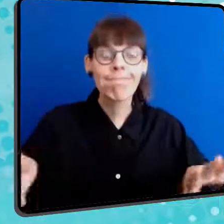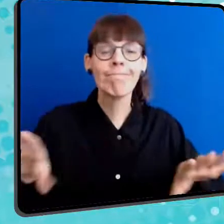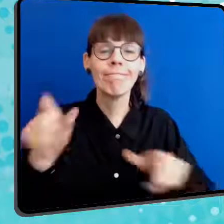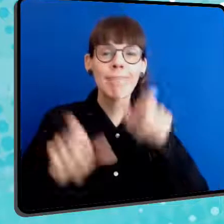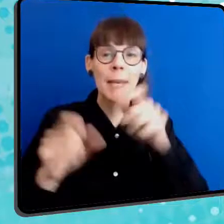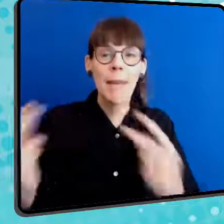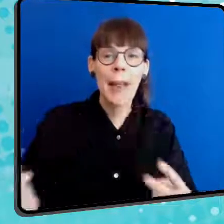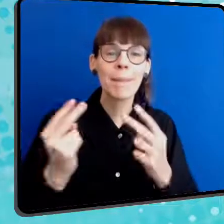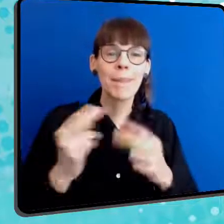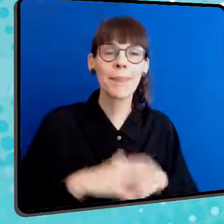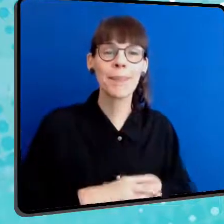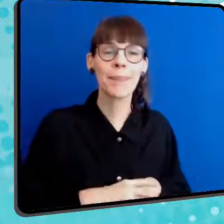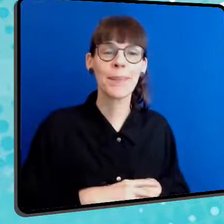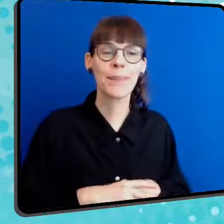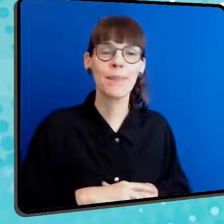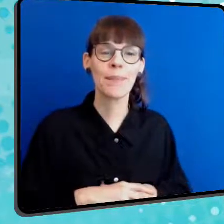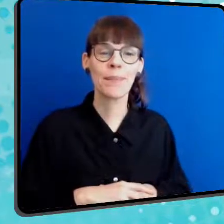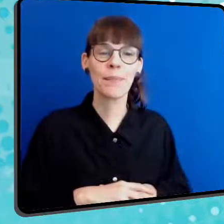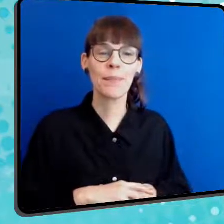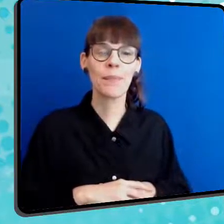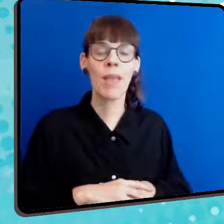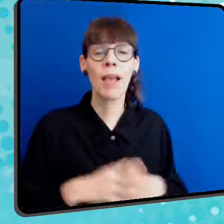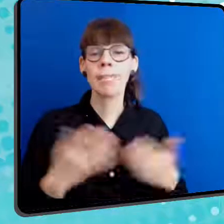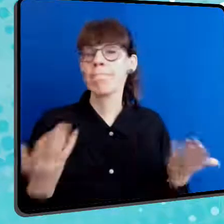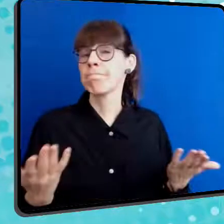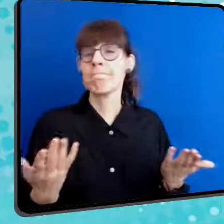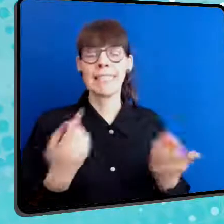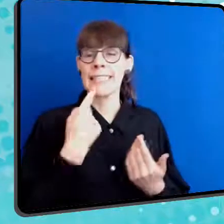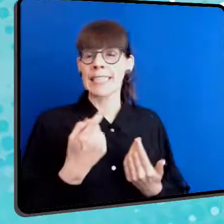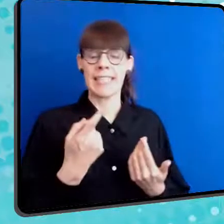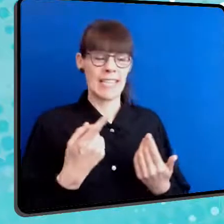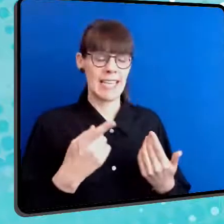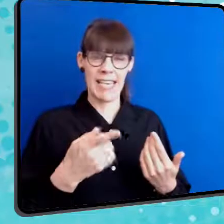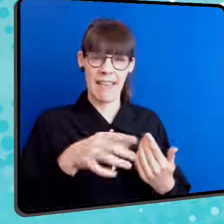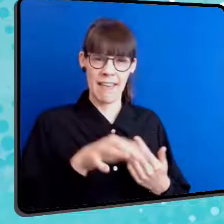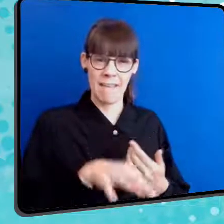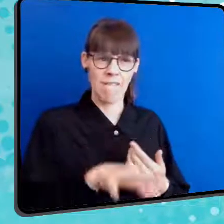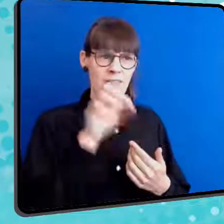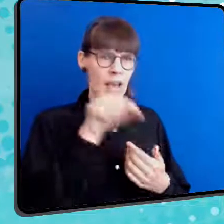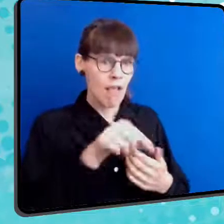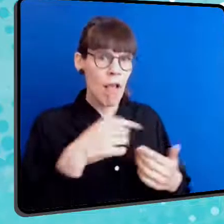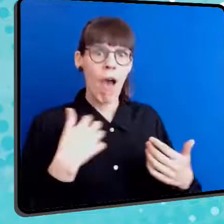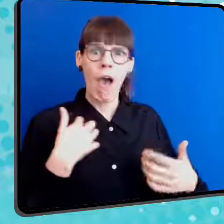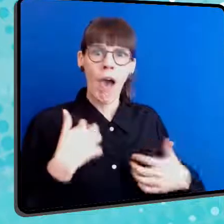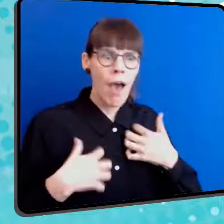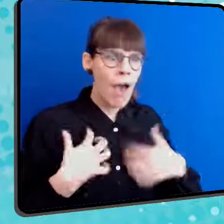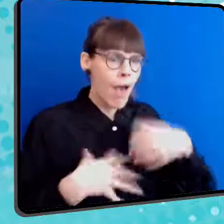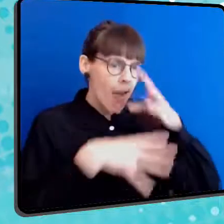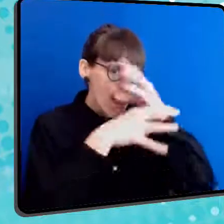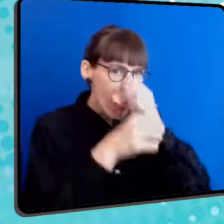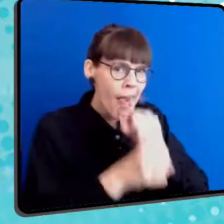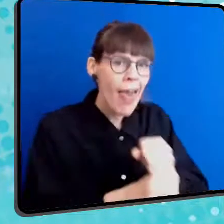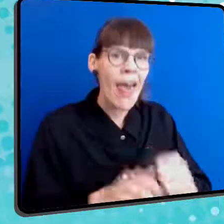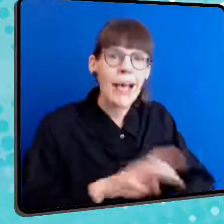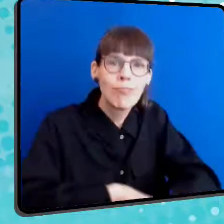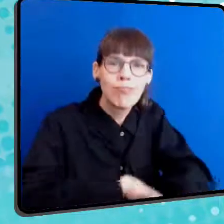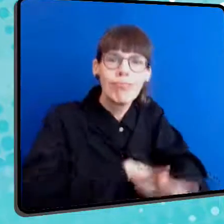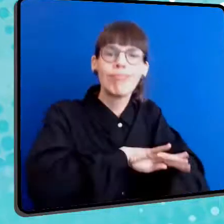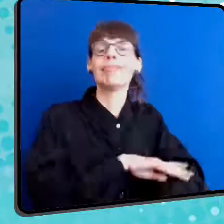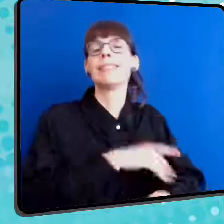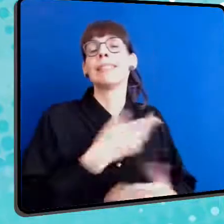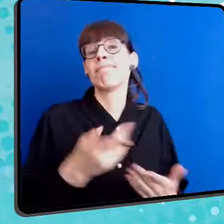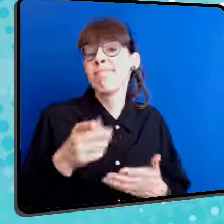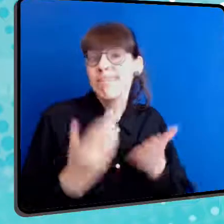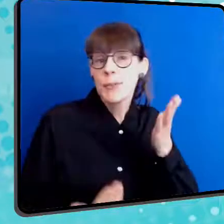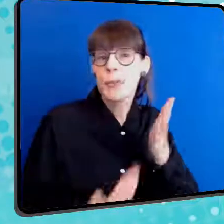just, find something that you're passionate about. If you're new to this area, focus on machine learning on something that you are passionate about and